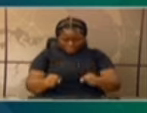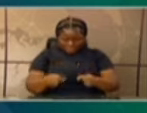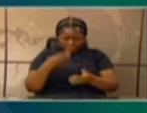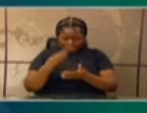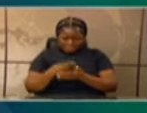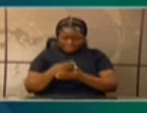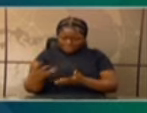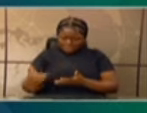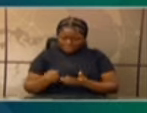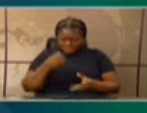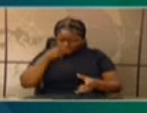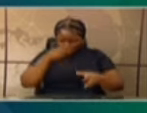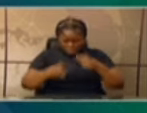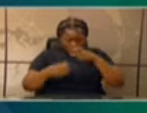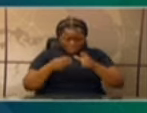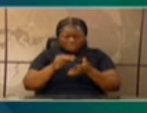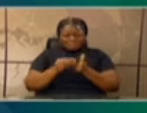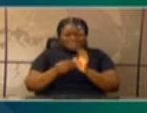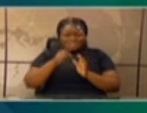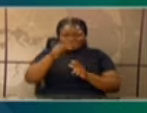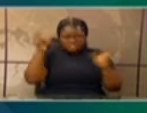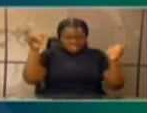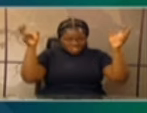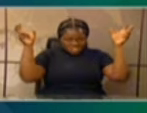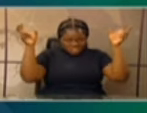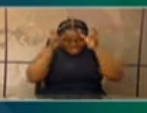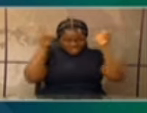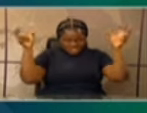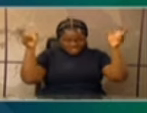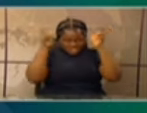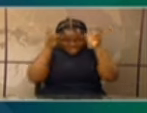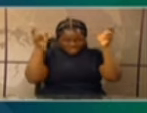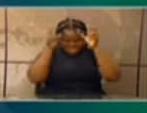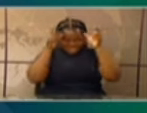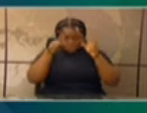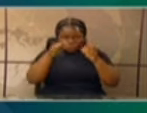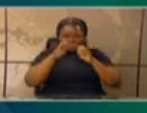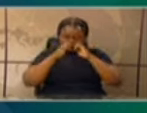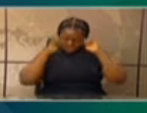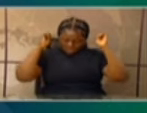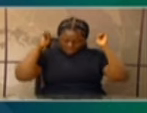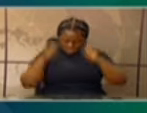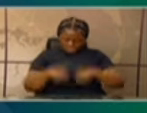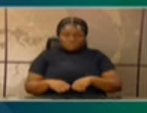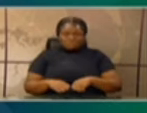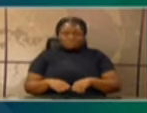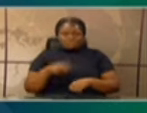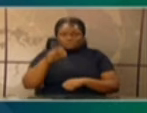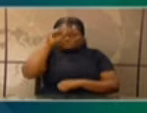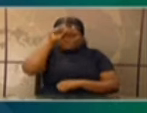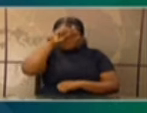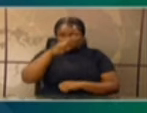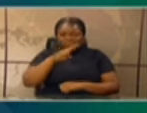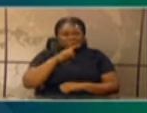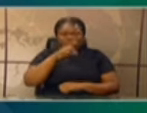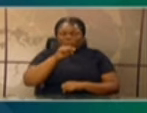oria, we are beast, we are queen, we are dying unye